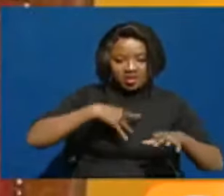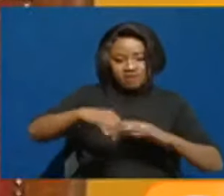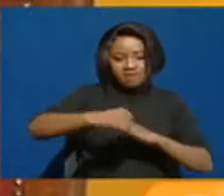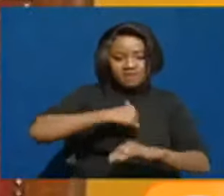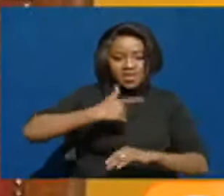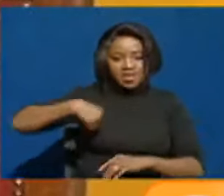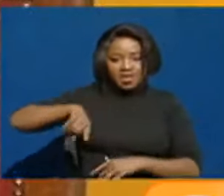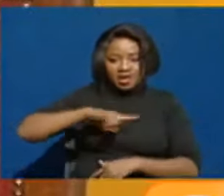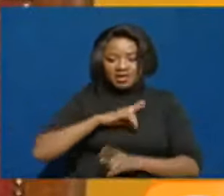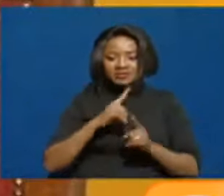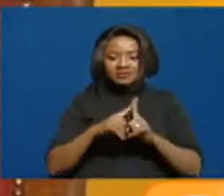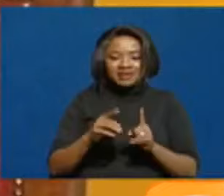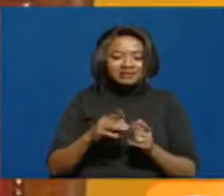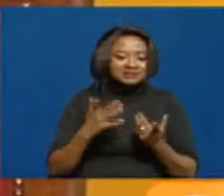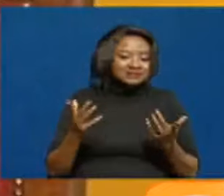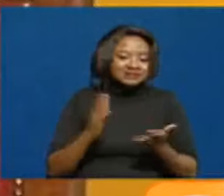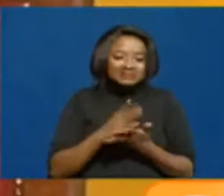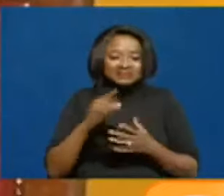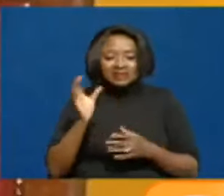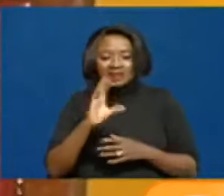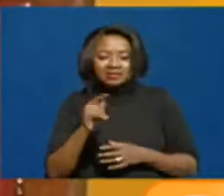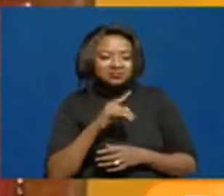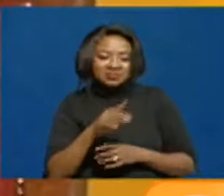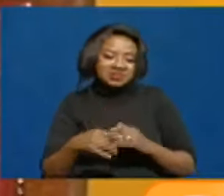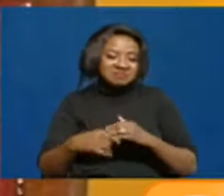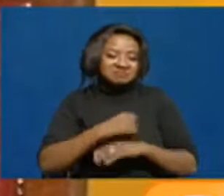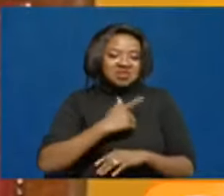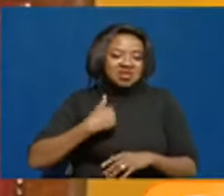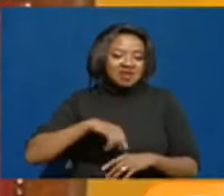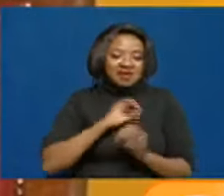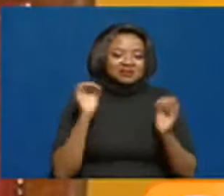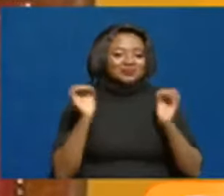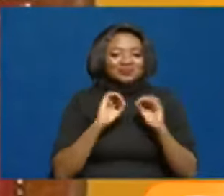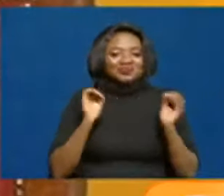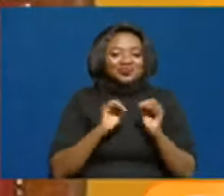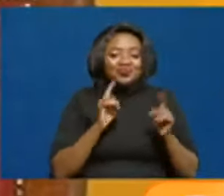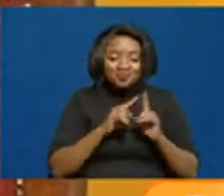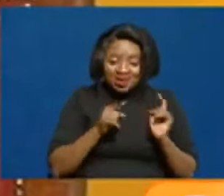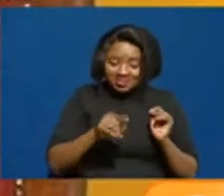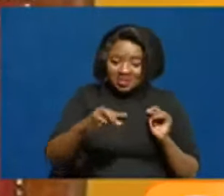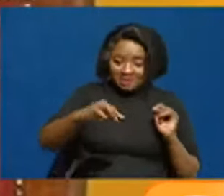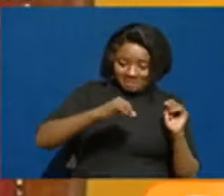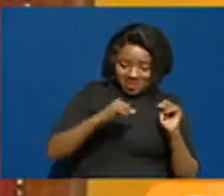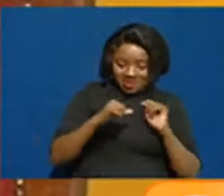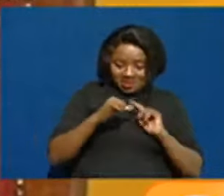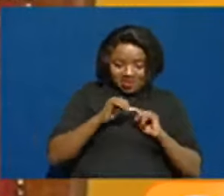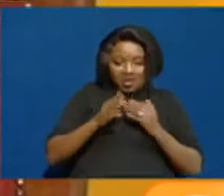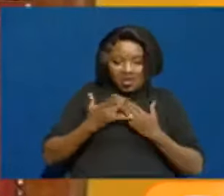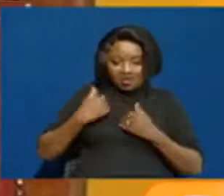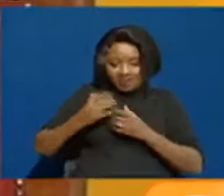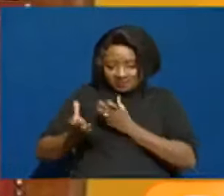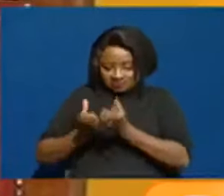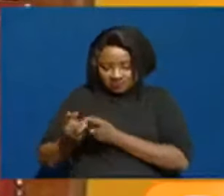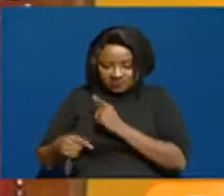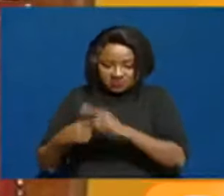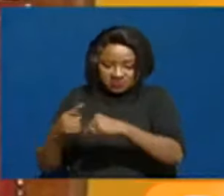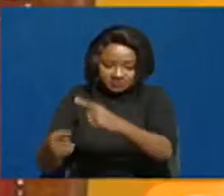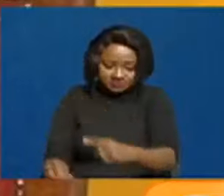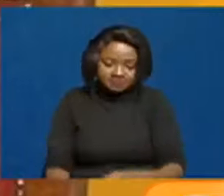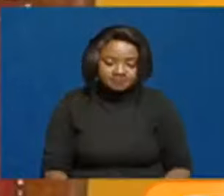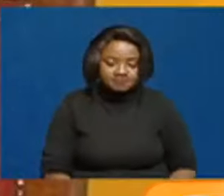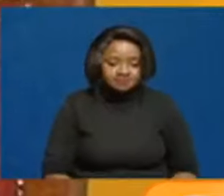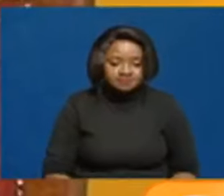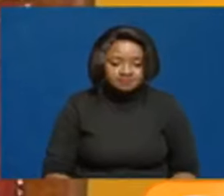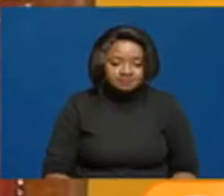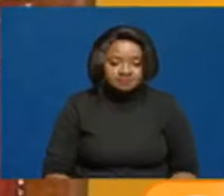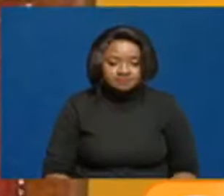are not compliant. And this is the money that we use to sustain the enterprise. The